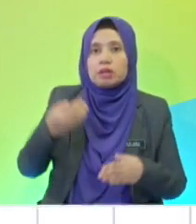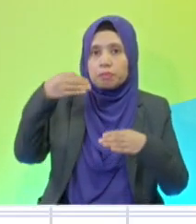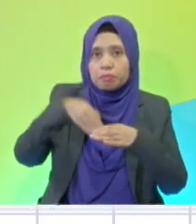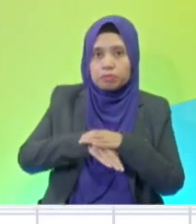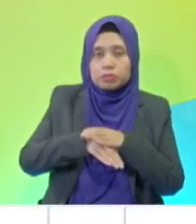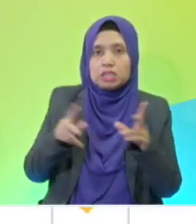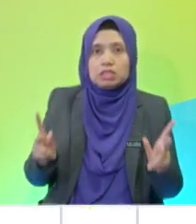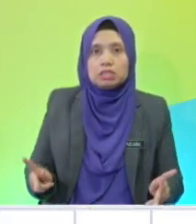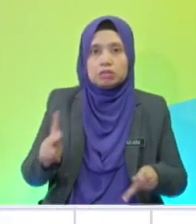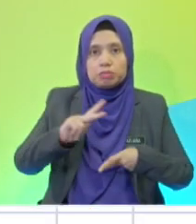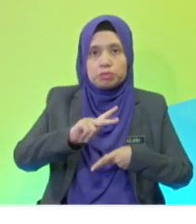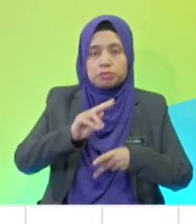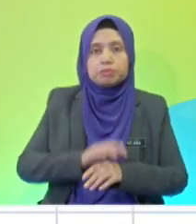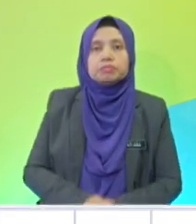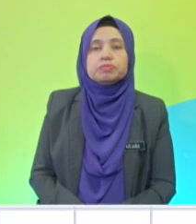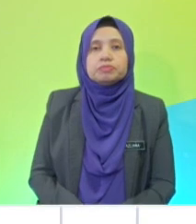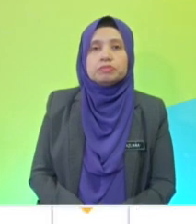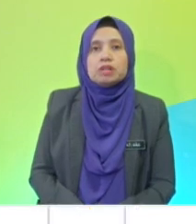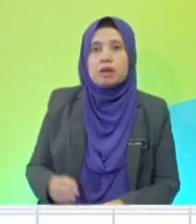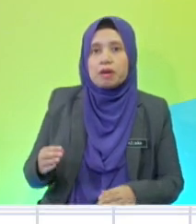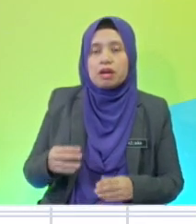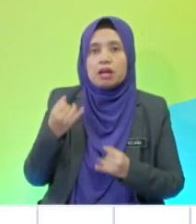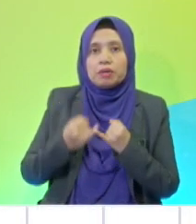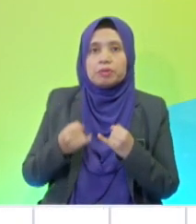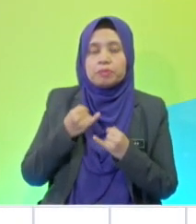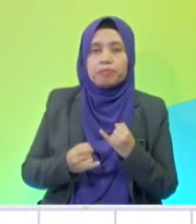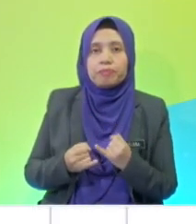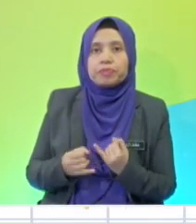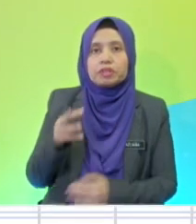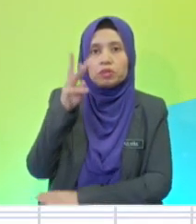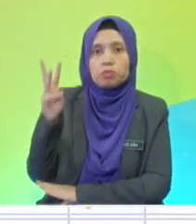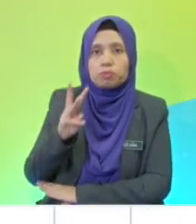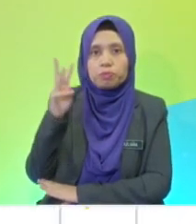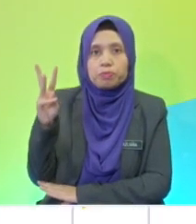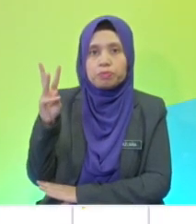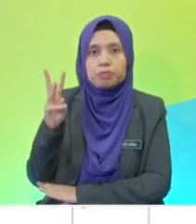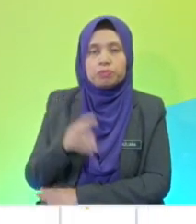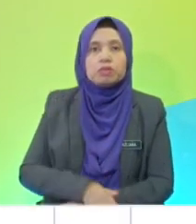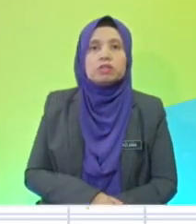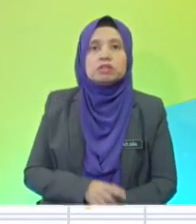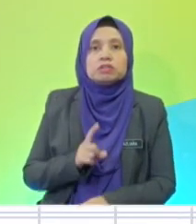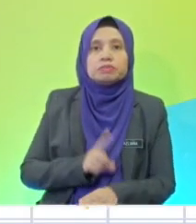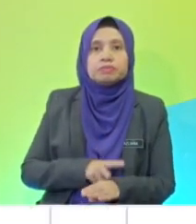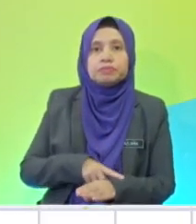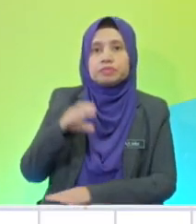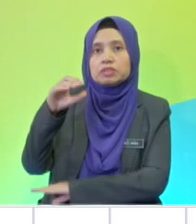the box. Finally, in Wednesday's lesson, we'll bury our time